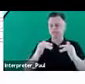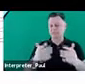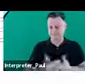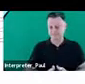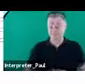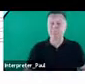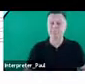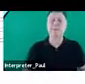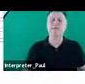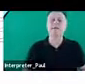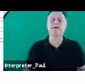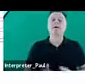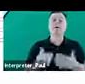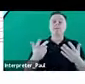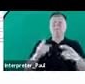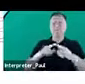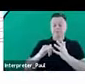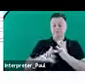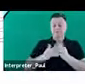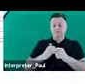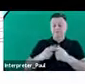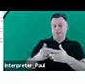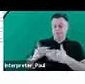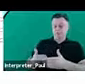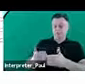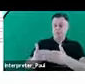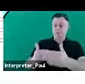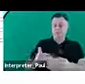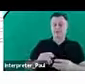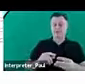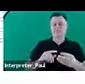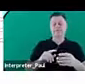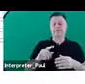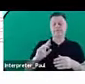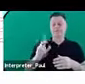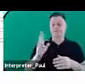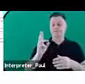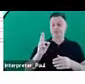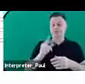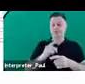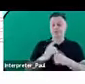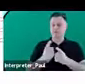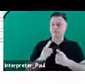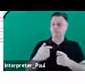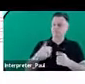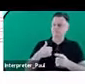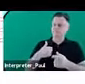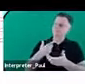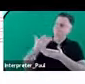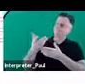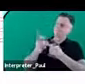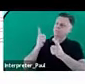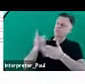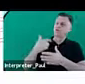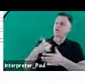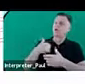what you need for each stage of the process, step three is to discuss those requirements with the employer, not just to agree